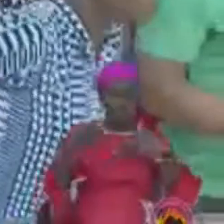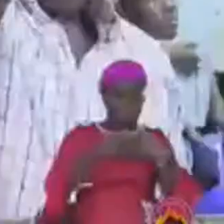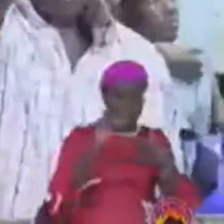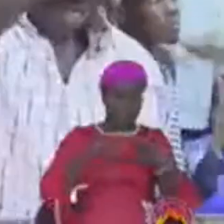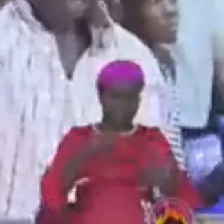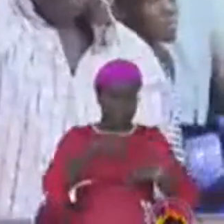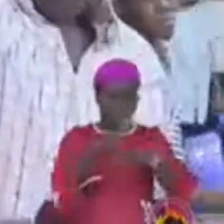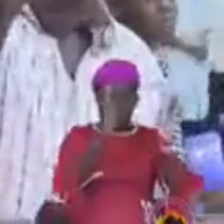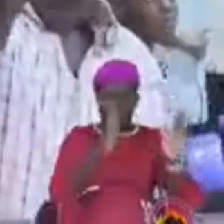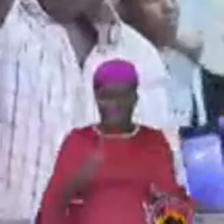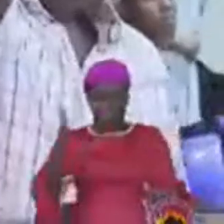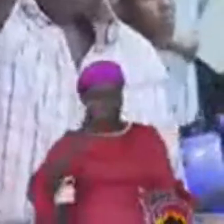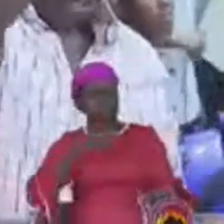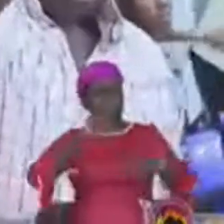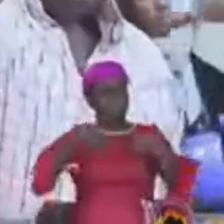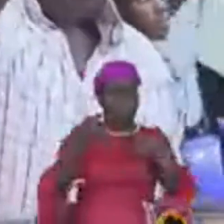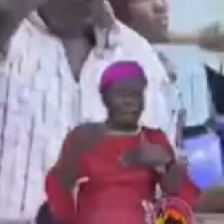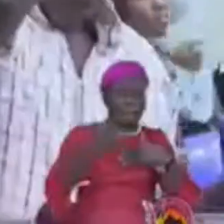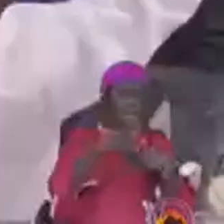Do it well.